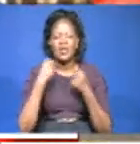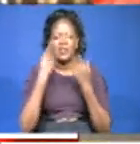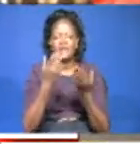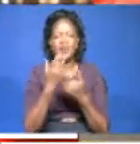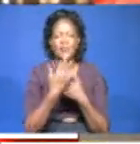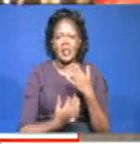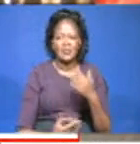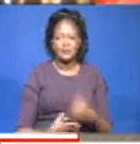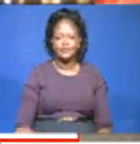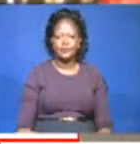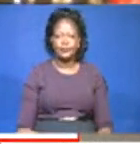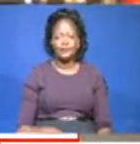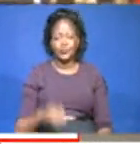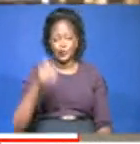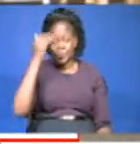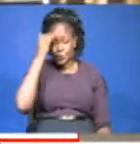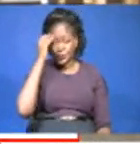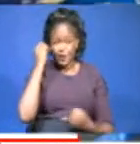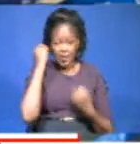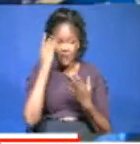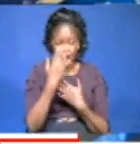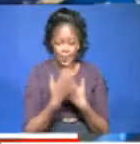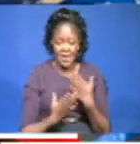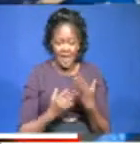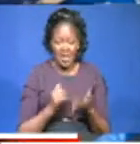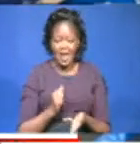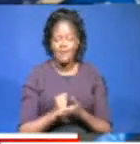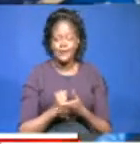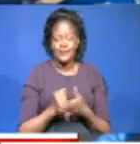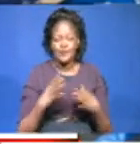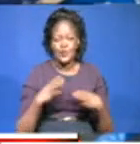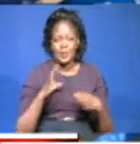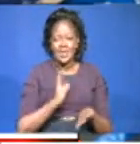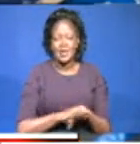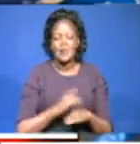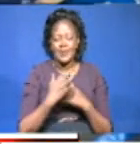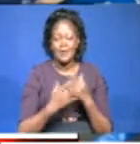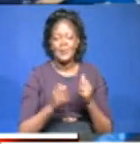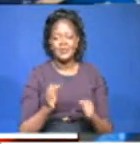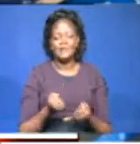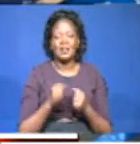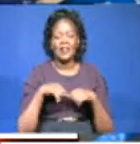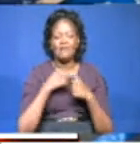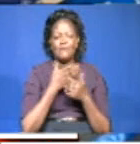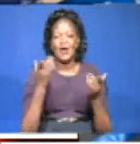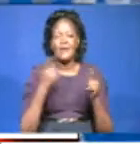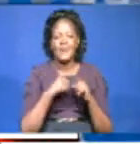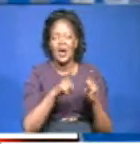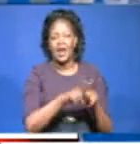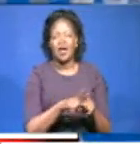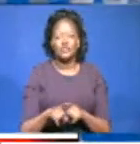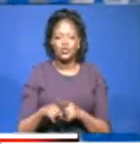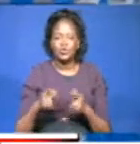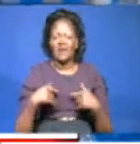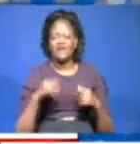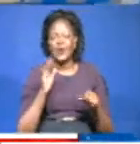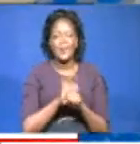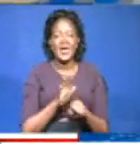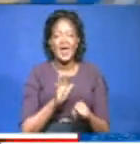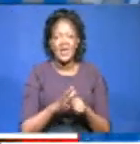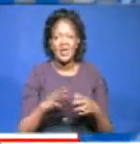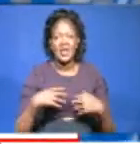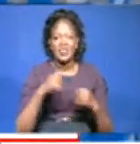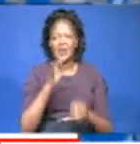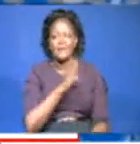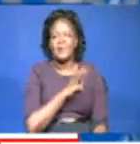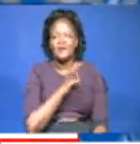now you know, donating blood not only helps the recipient by saving their lives, but also has several health benefits